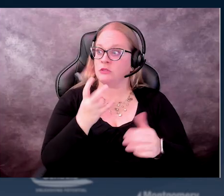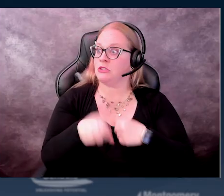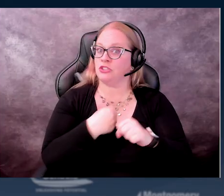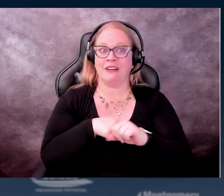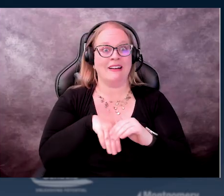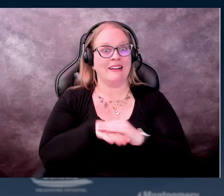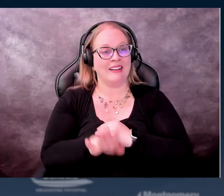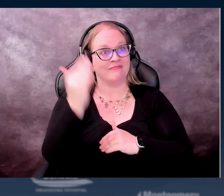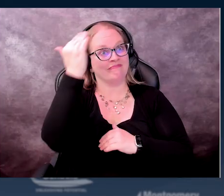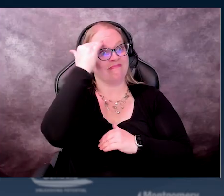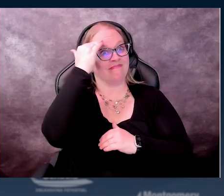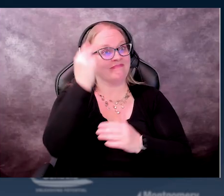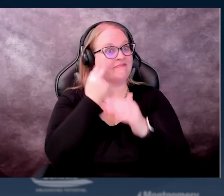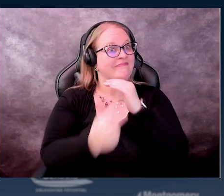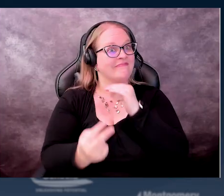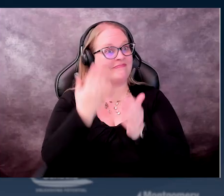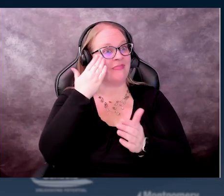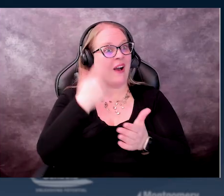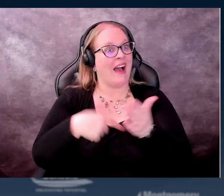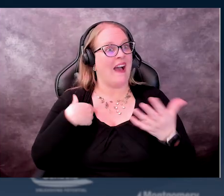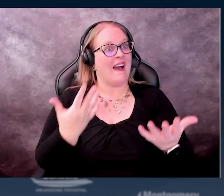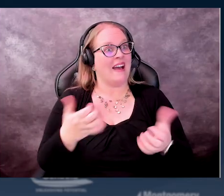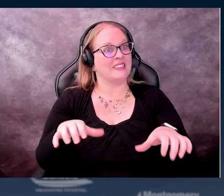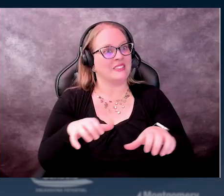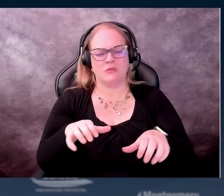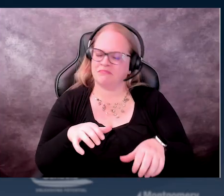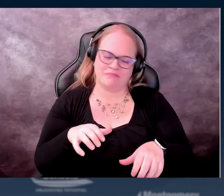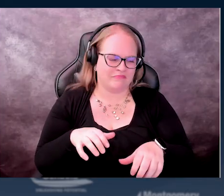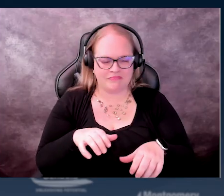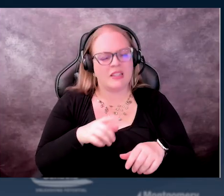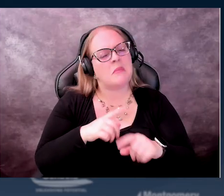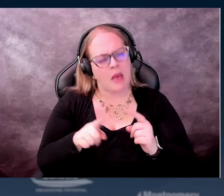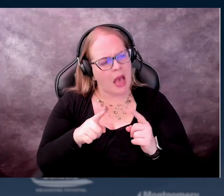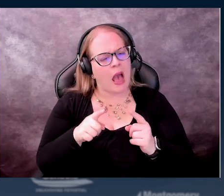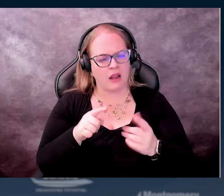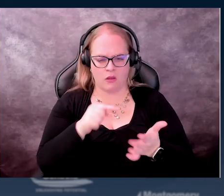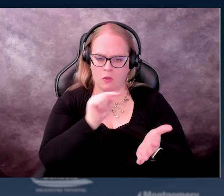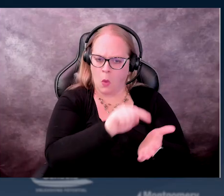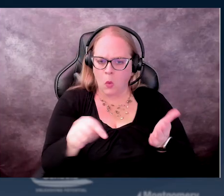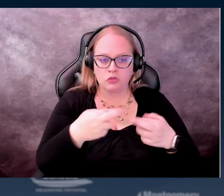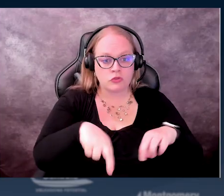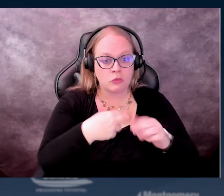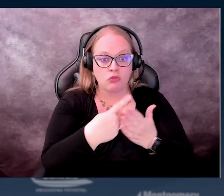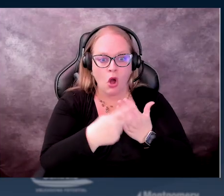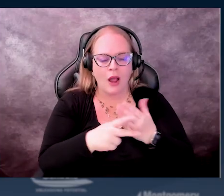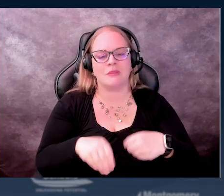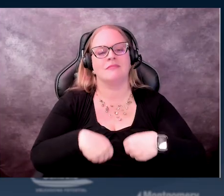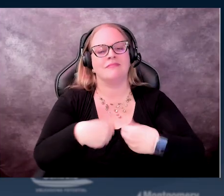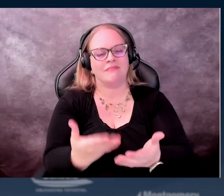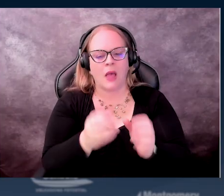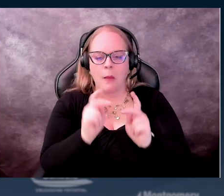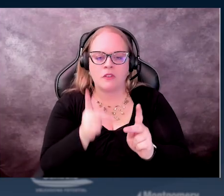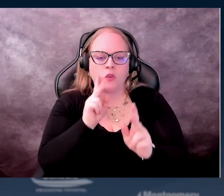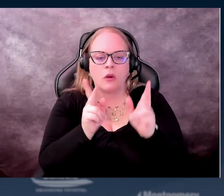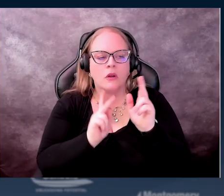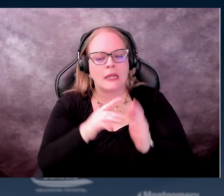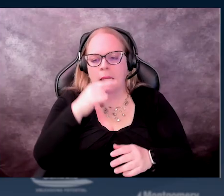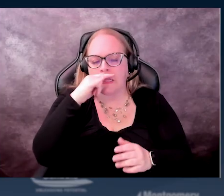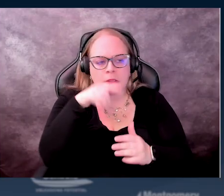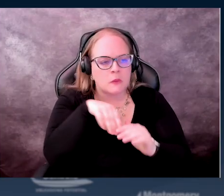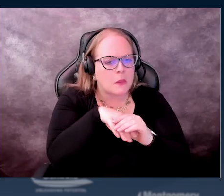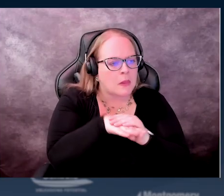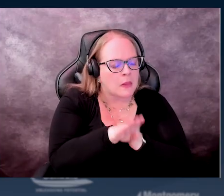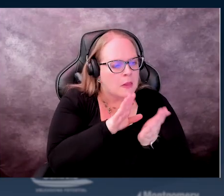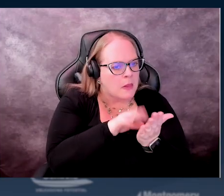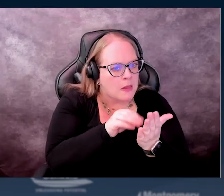opportunity to explore. So these experiences are going to begin in grade 9, and then we will continue to offer, as we grow the